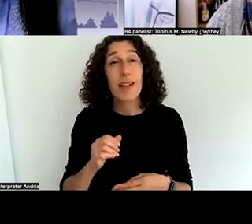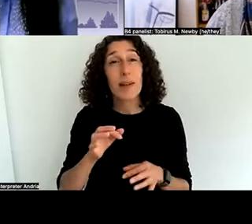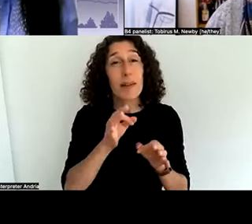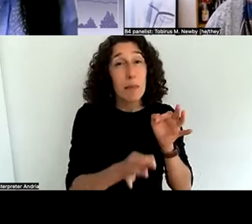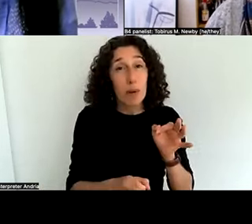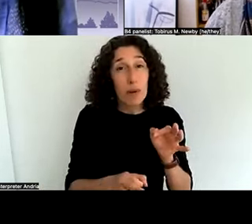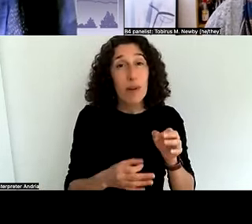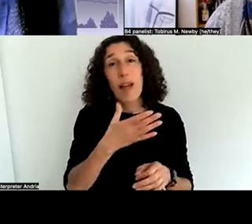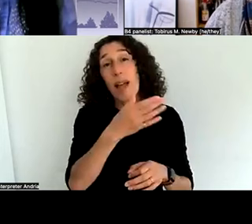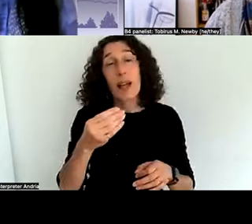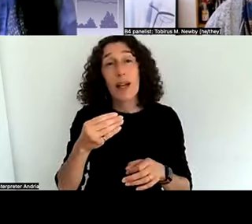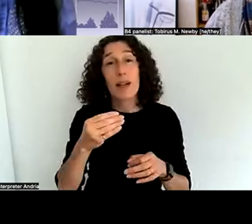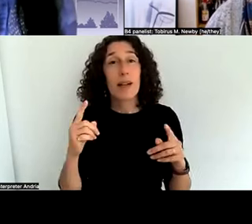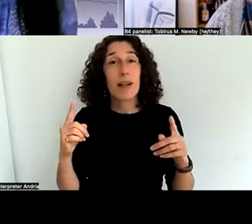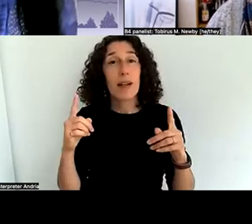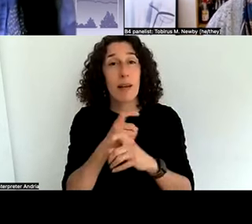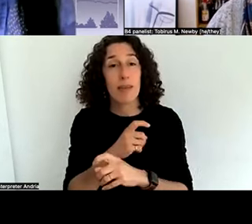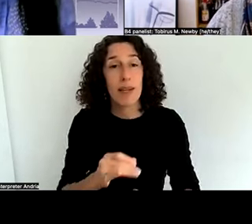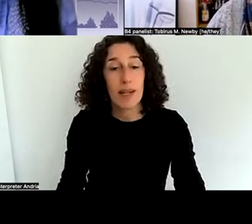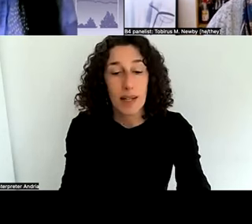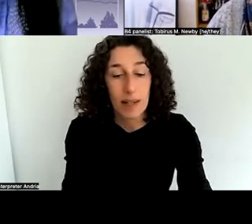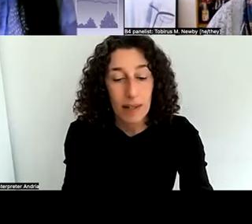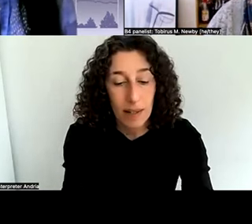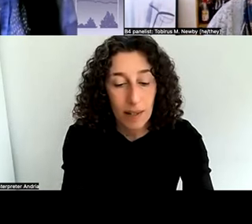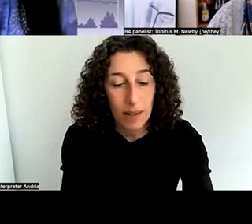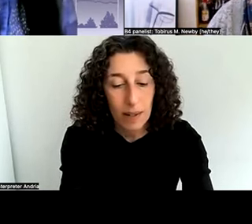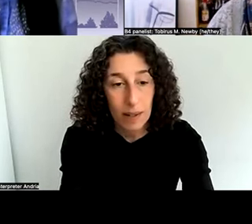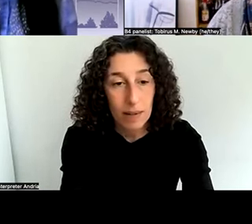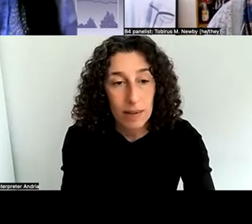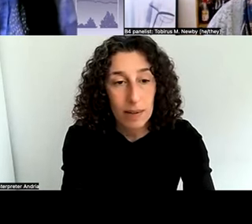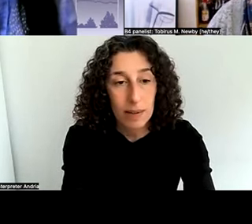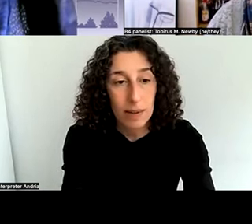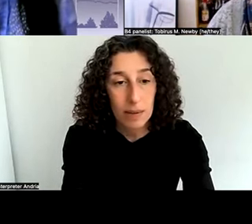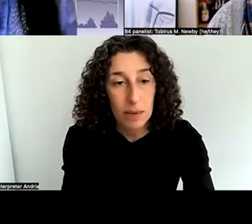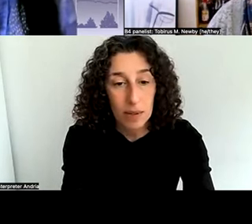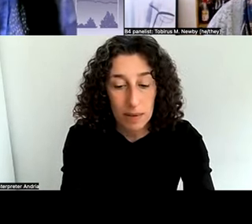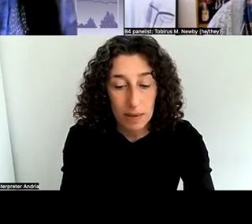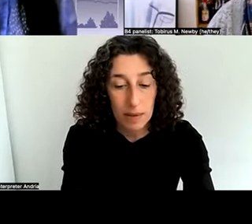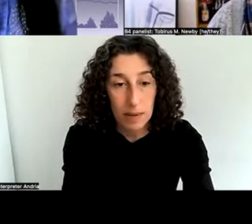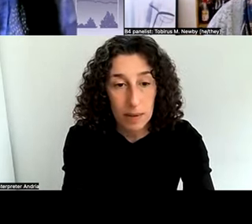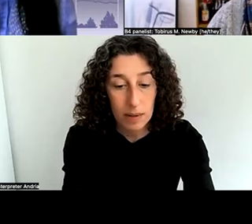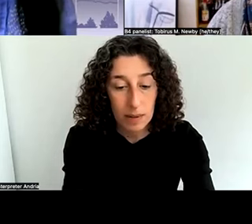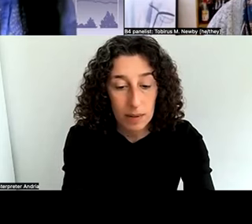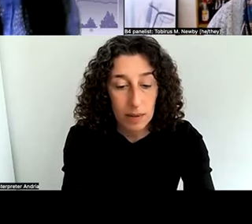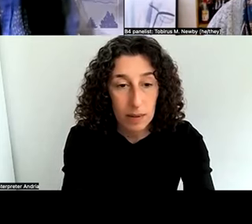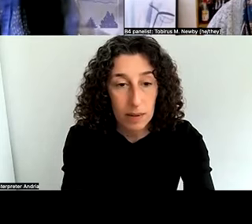well, right? It's like, am I really listening, or am I just looking for what it is,